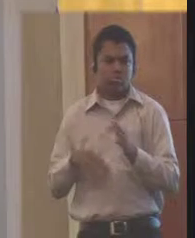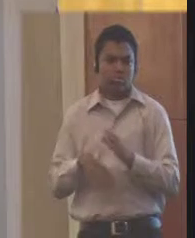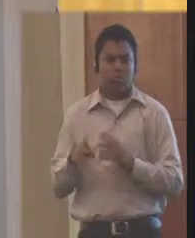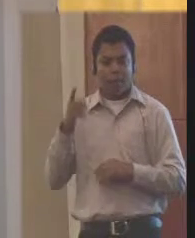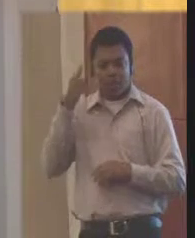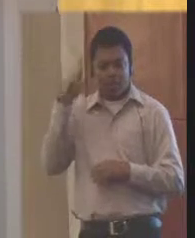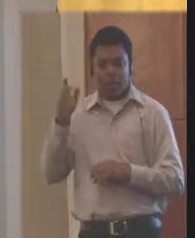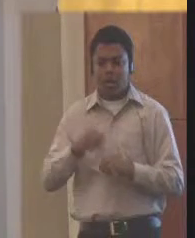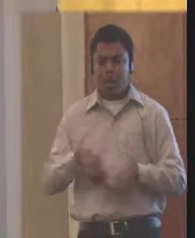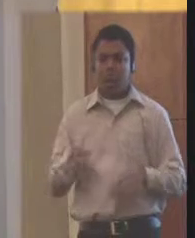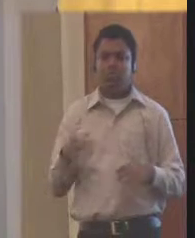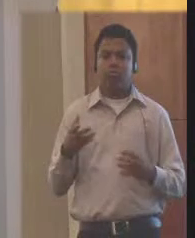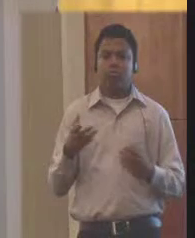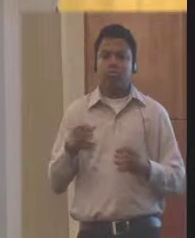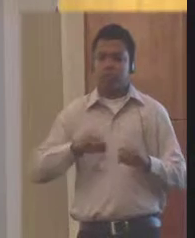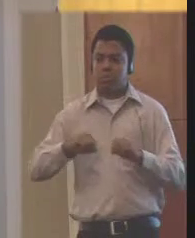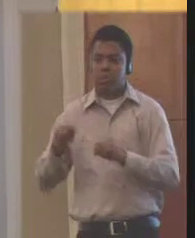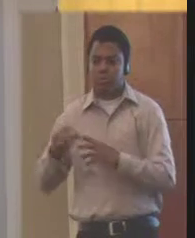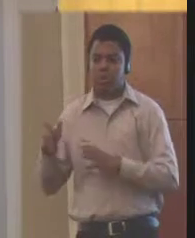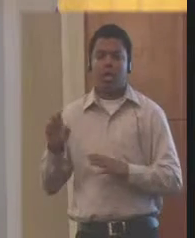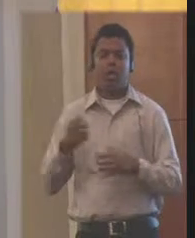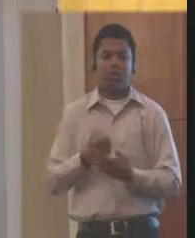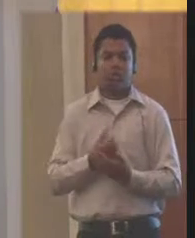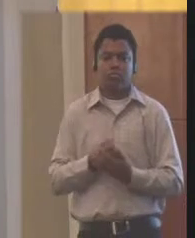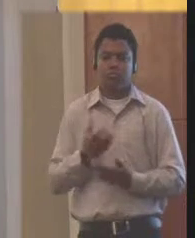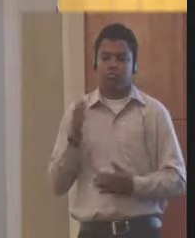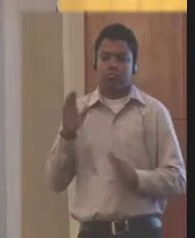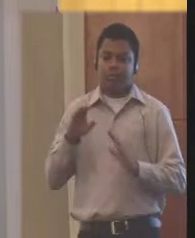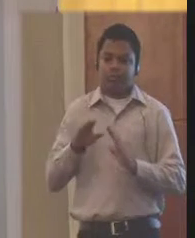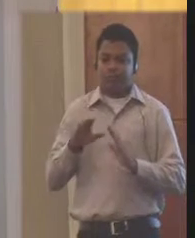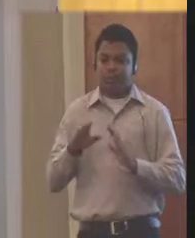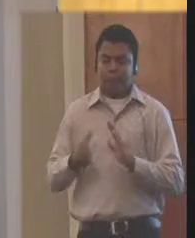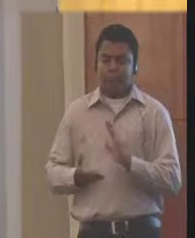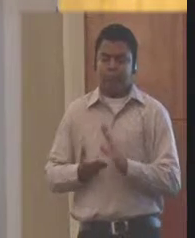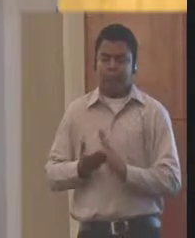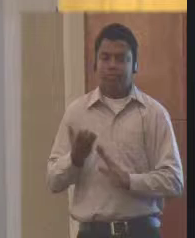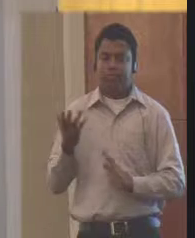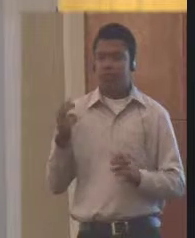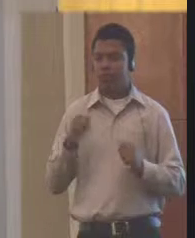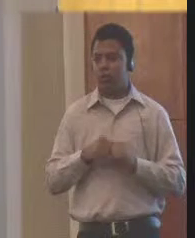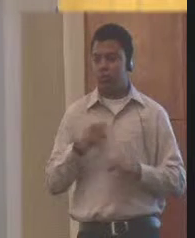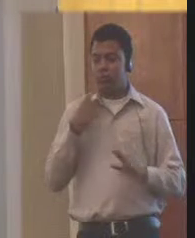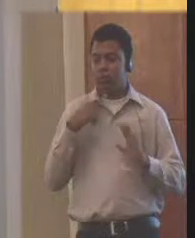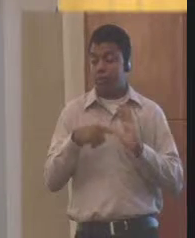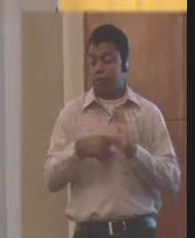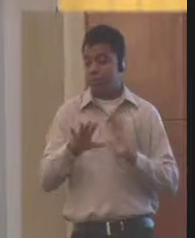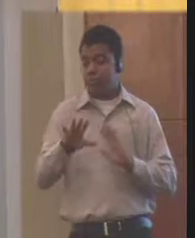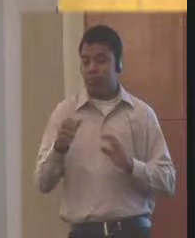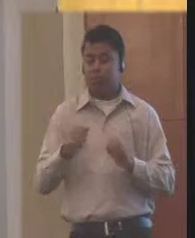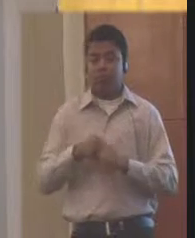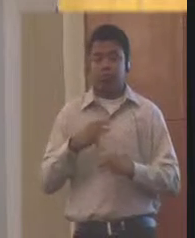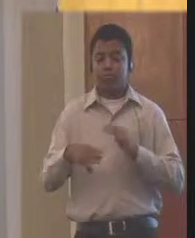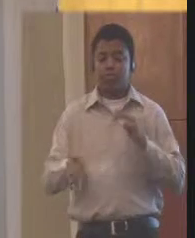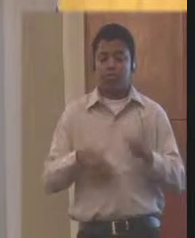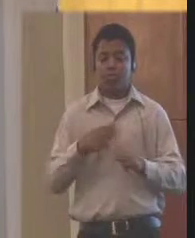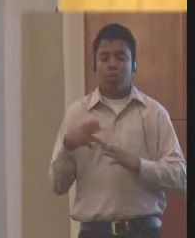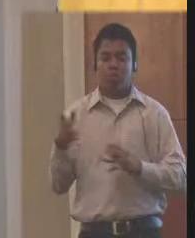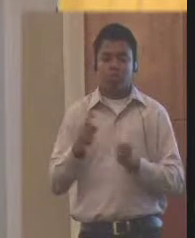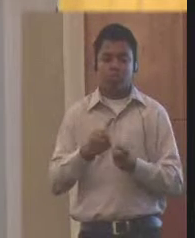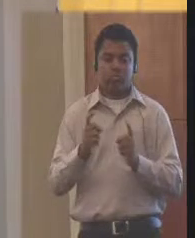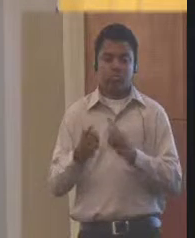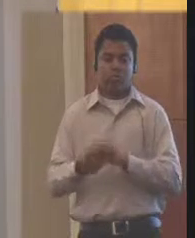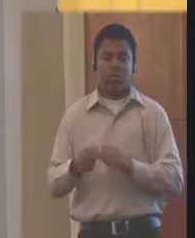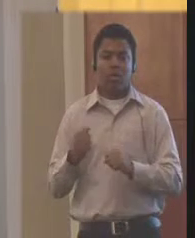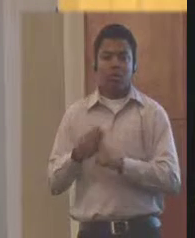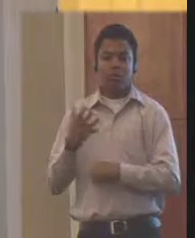bit of context here. The world has changed a lot in the last 40 years. Yesterday I spoke about social